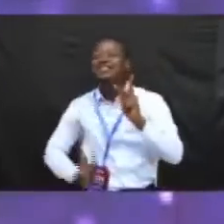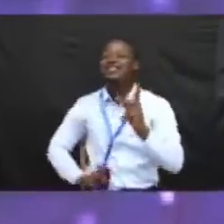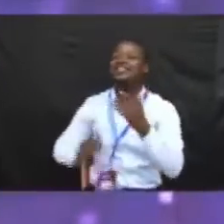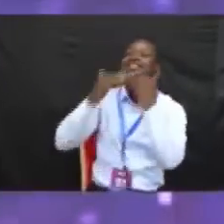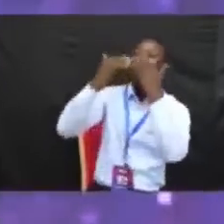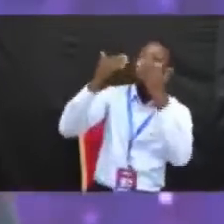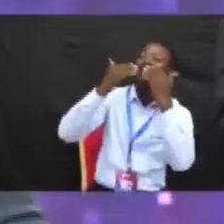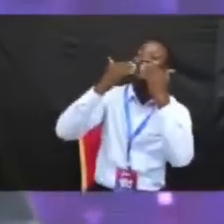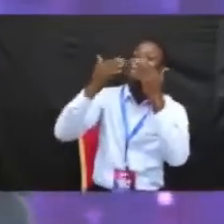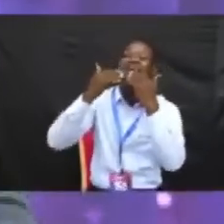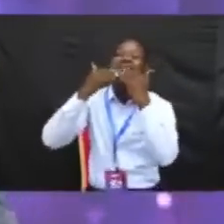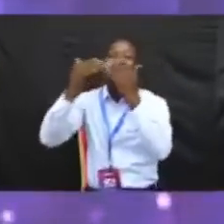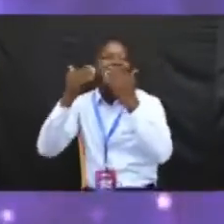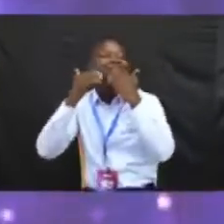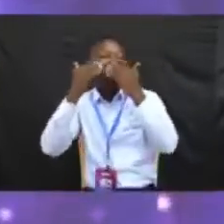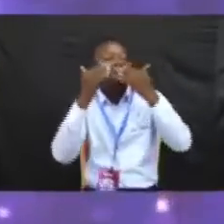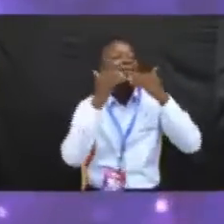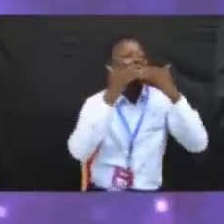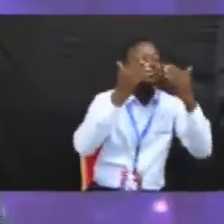joy to